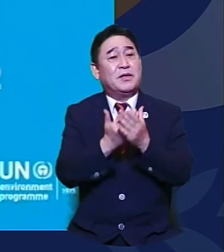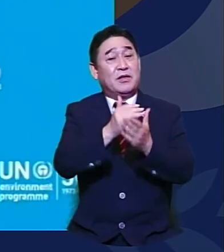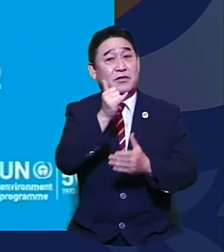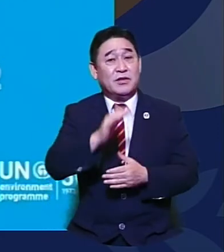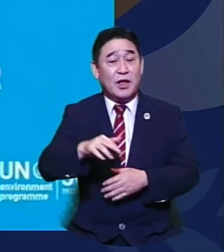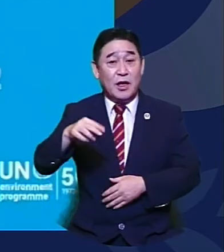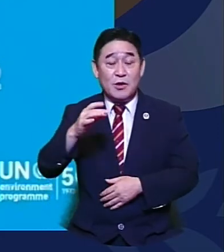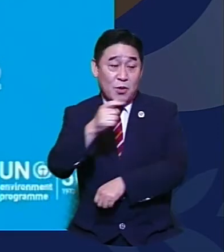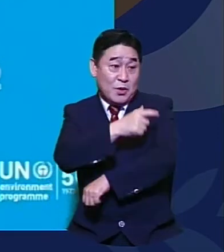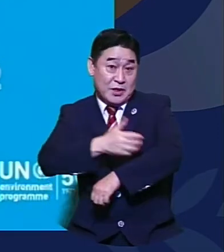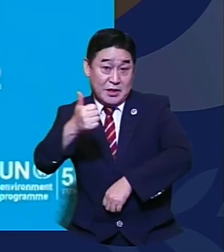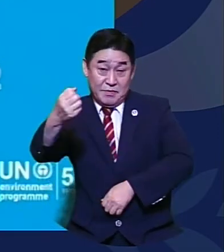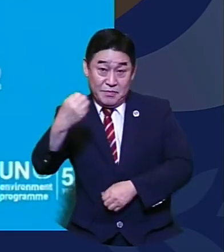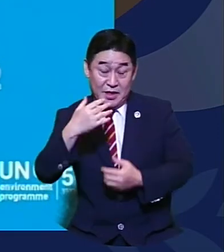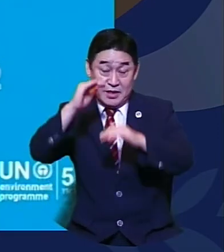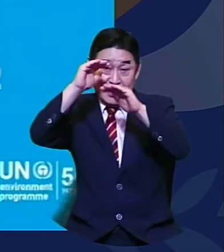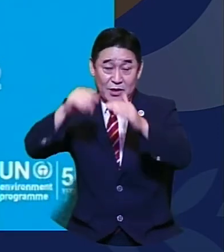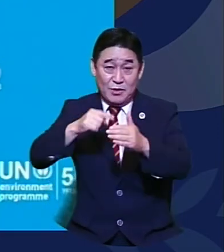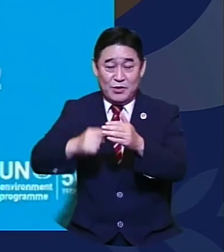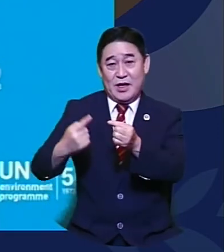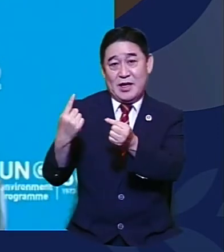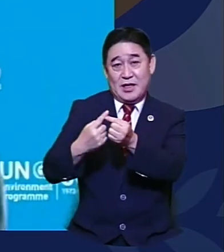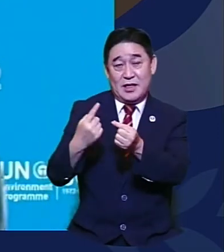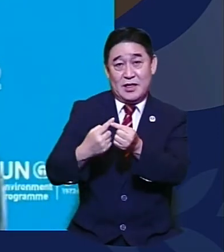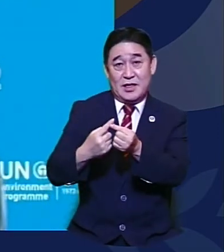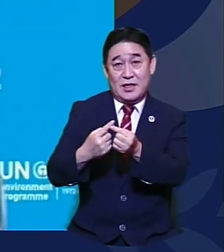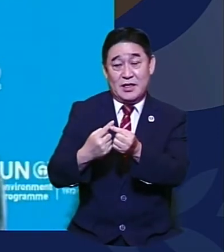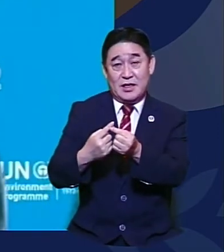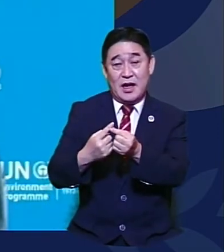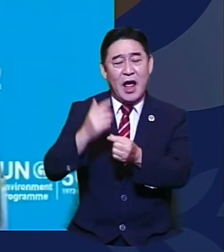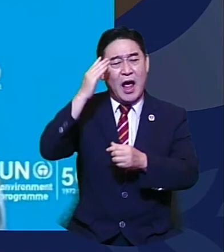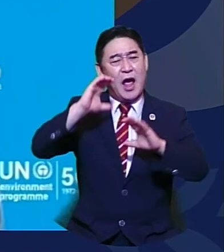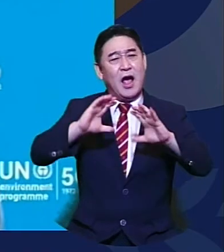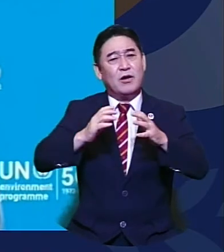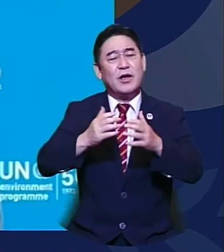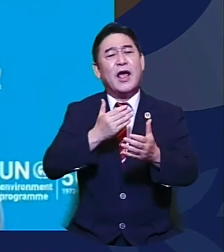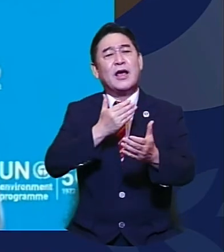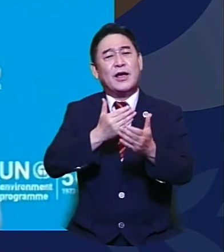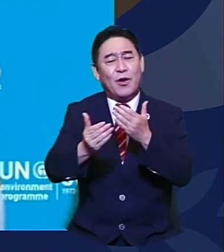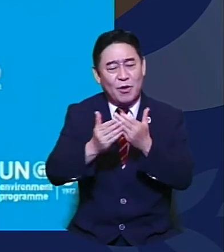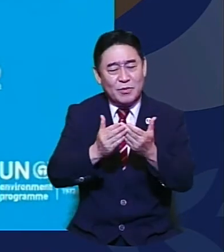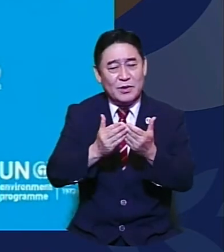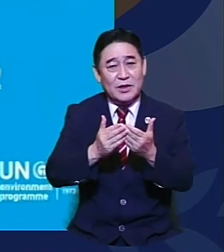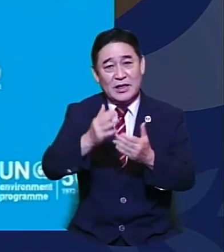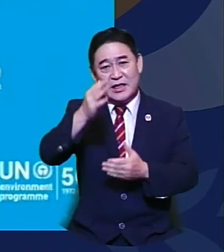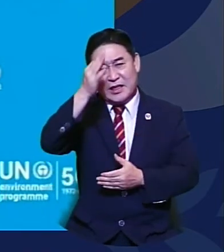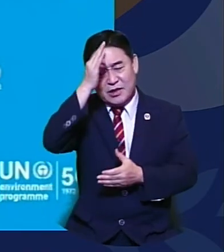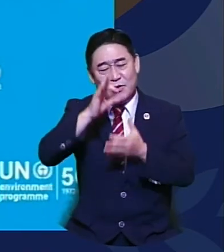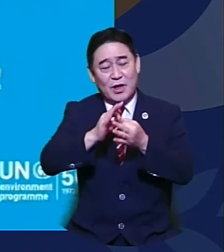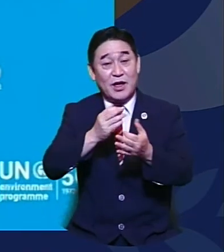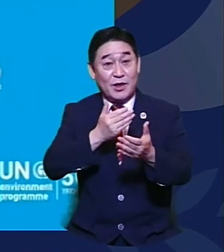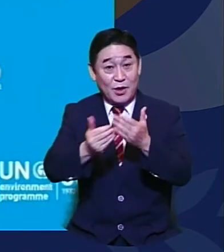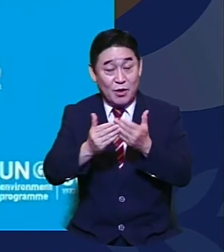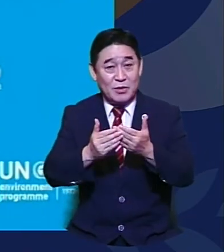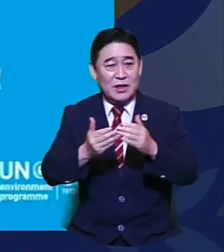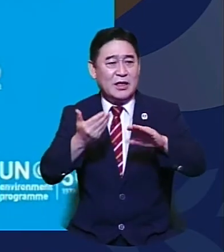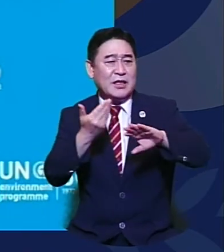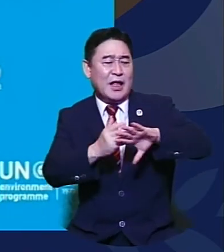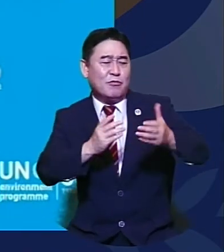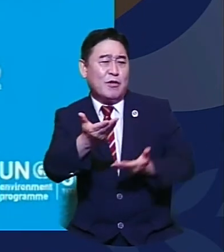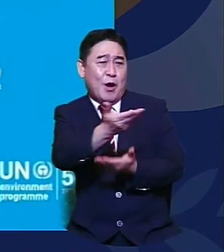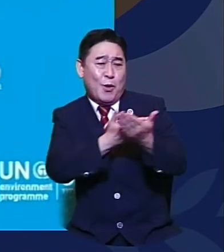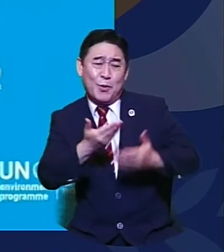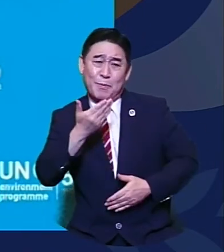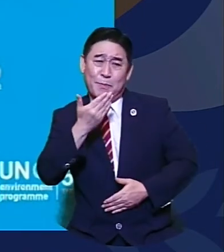soft side, it will be sharing Korea's experience when it comes to technology with other countries, including in